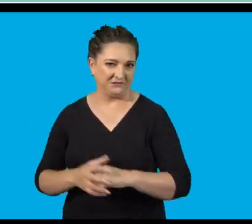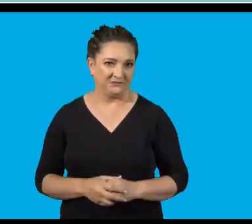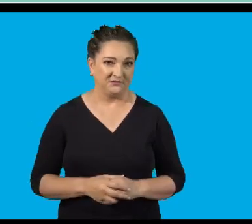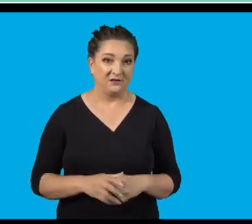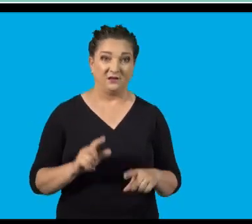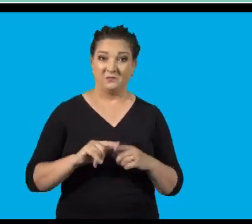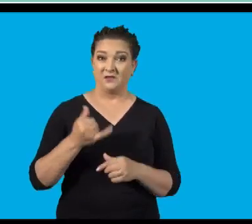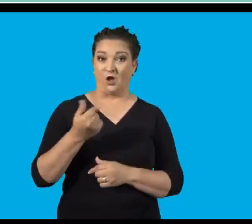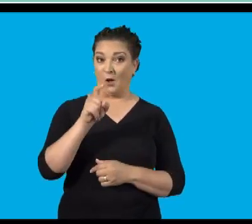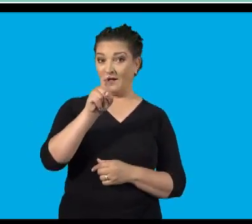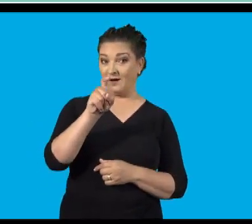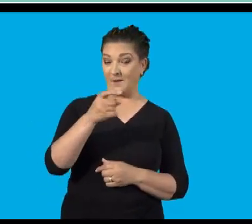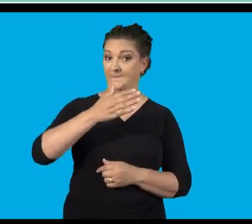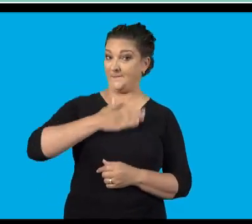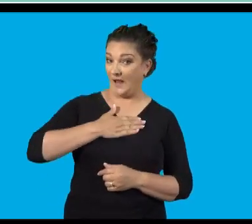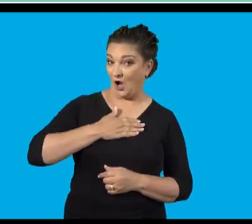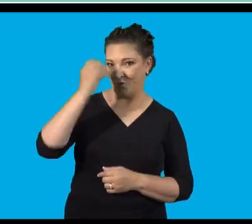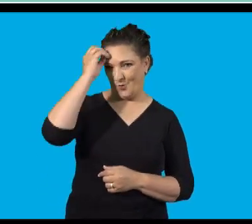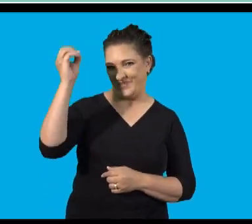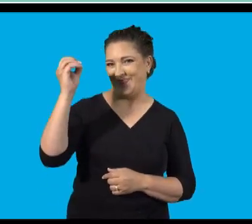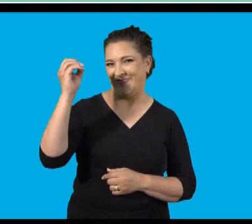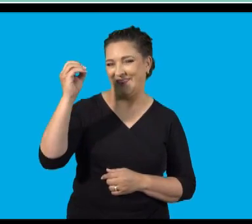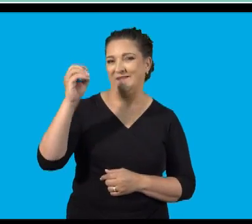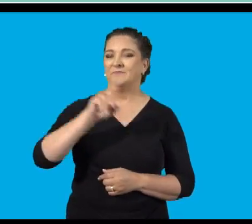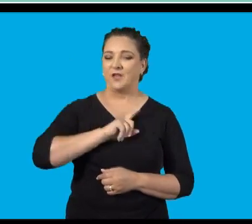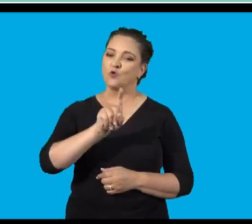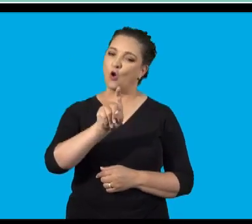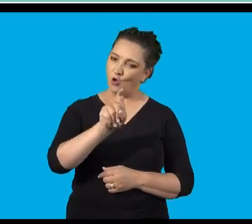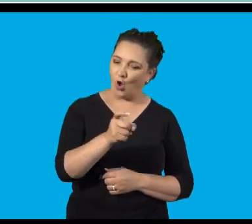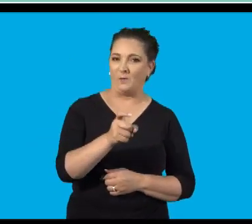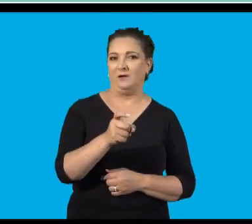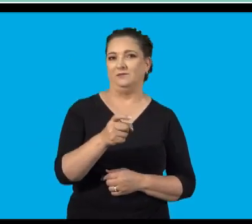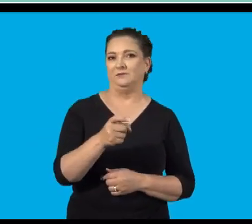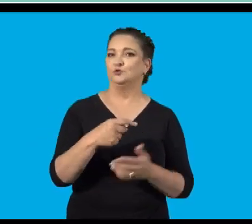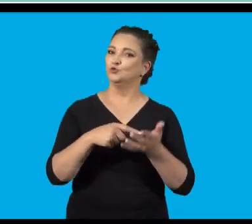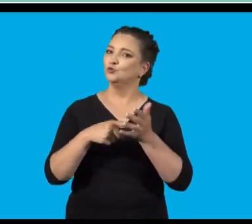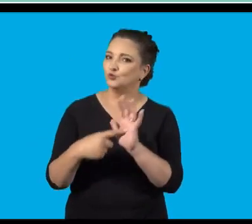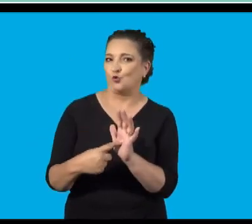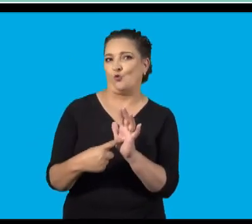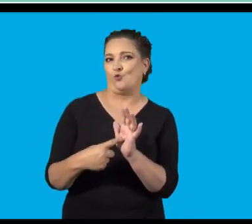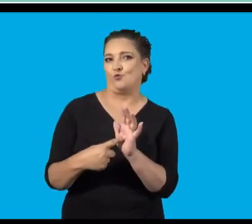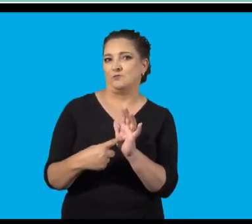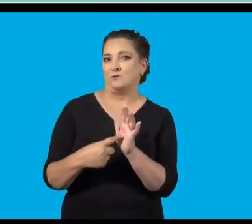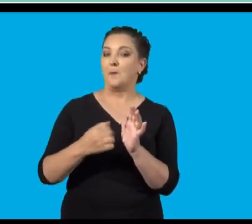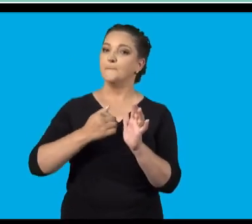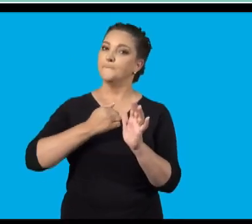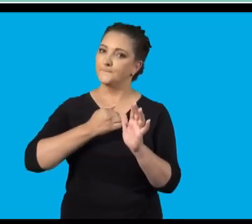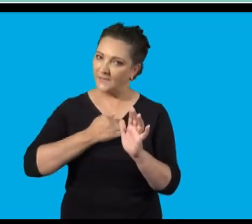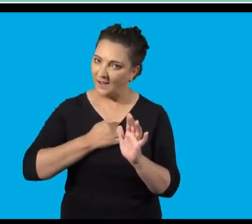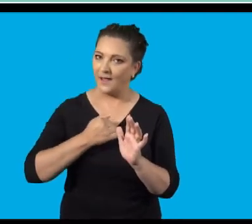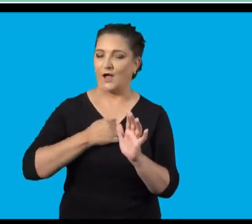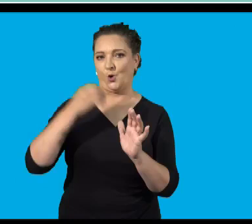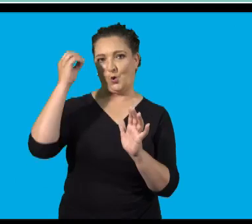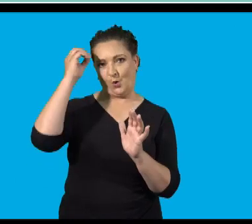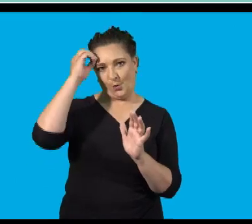sentence would have been complete without in my opinion. So we use our commas to show you that this